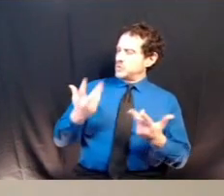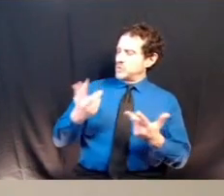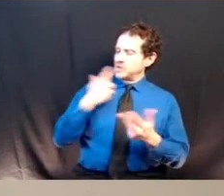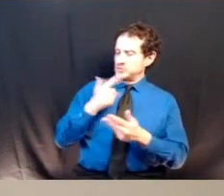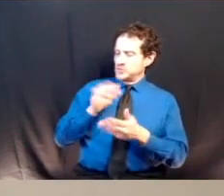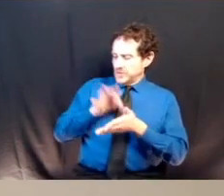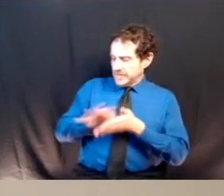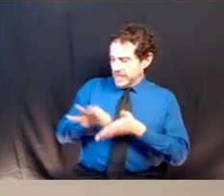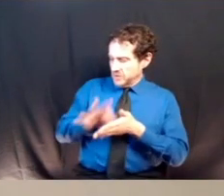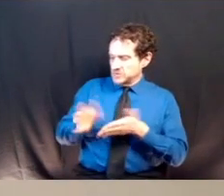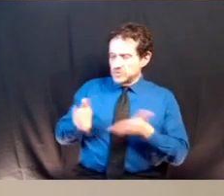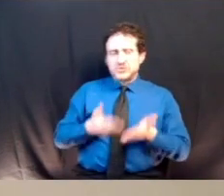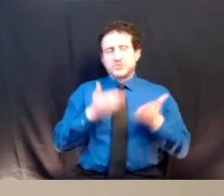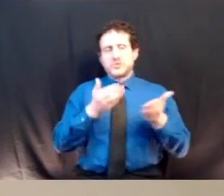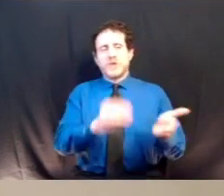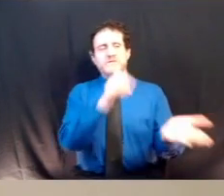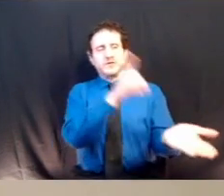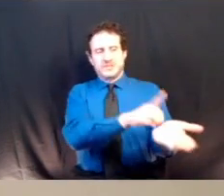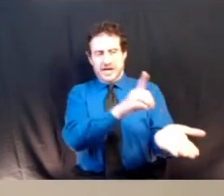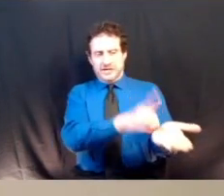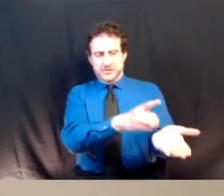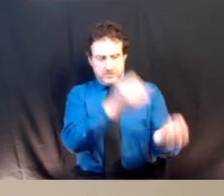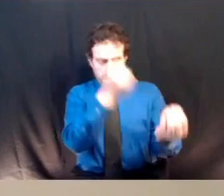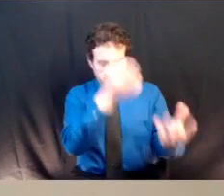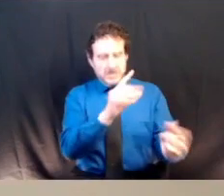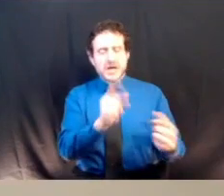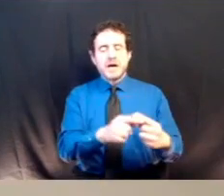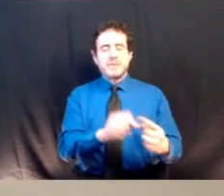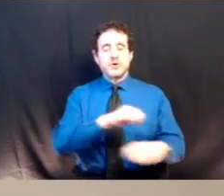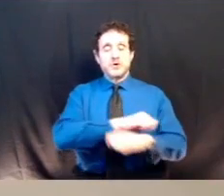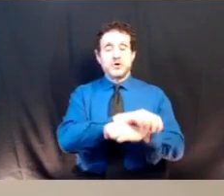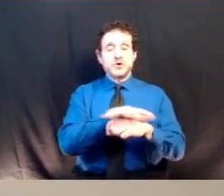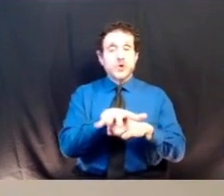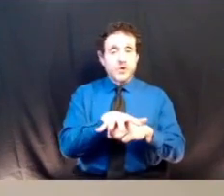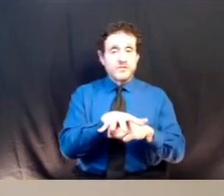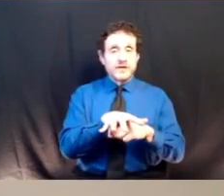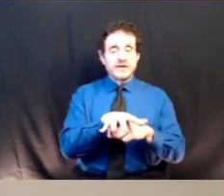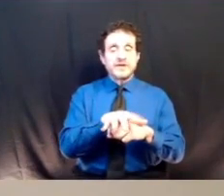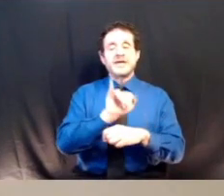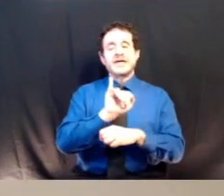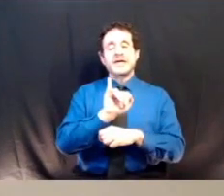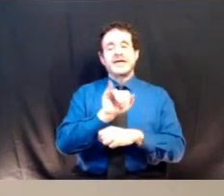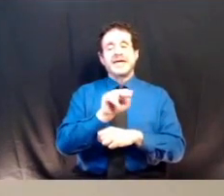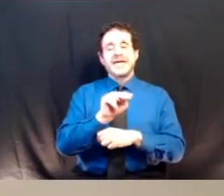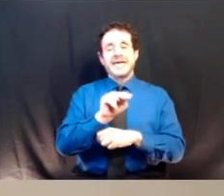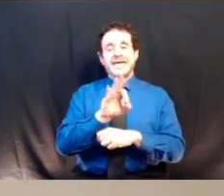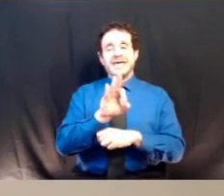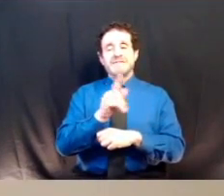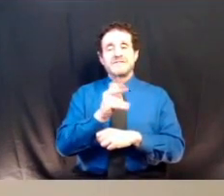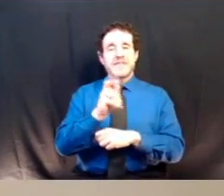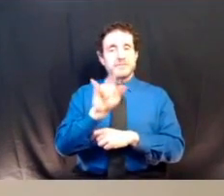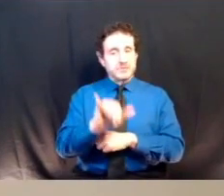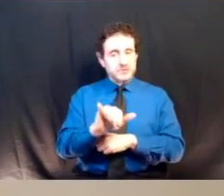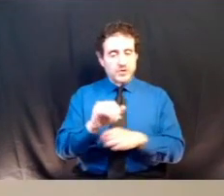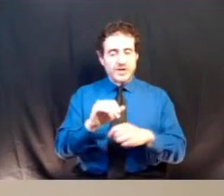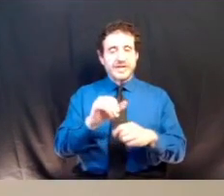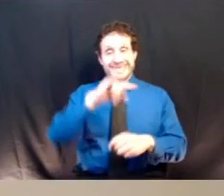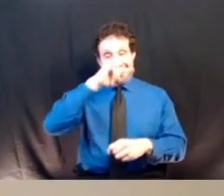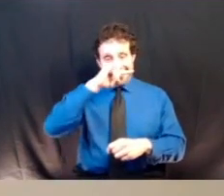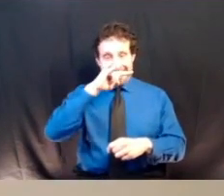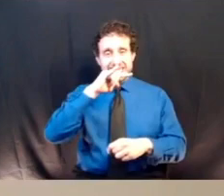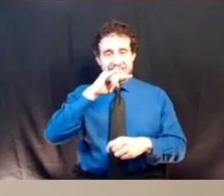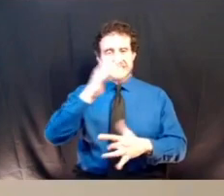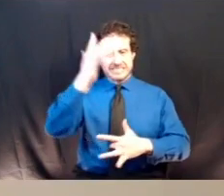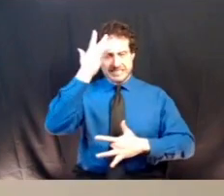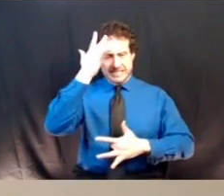about COVID-related inflammatory kid disease, and how many reported cases have there been any